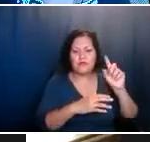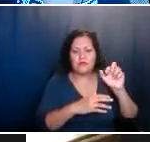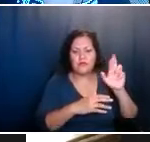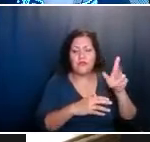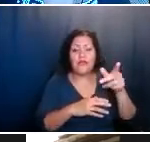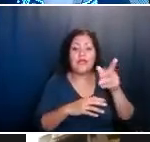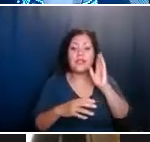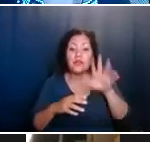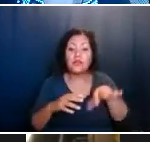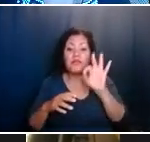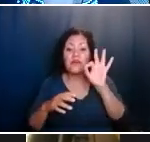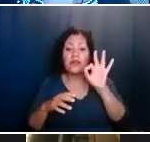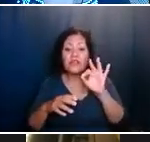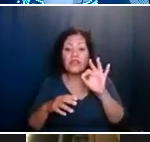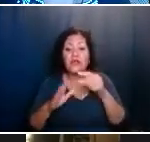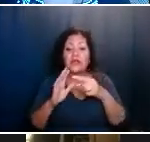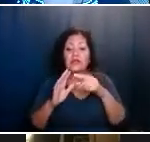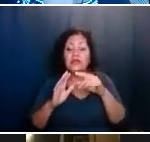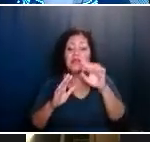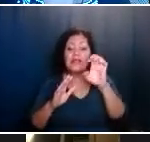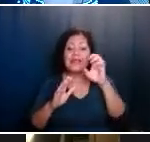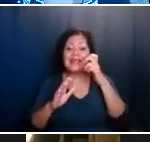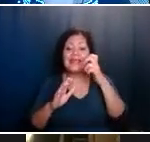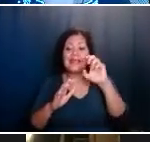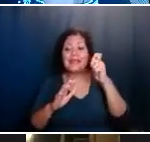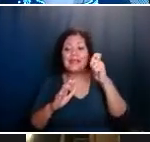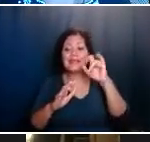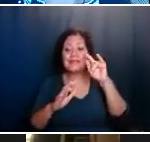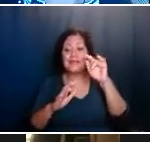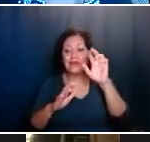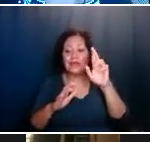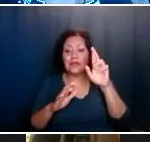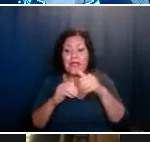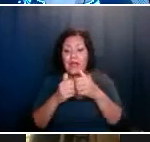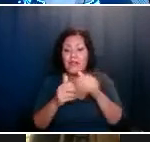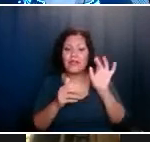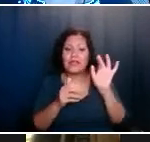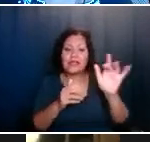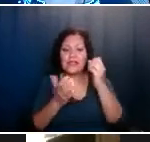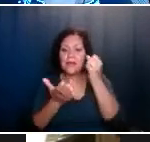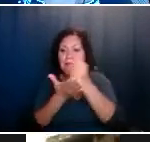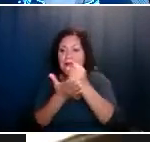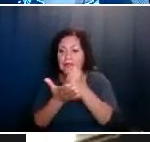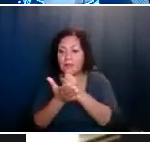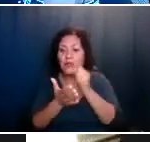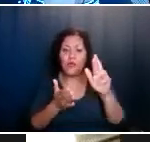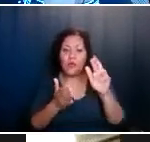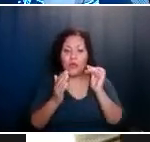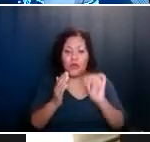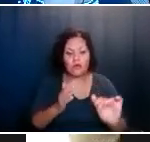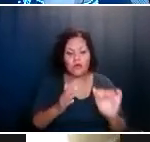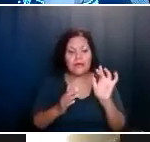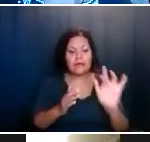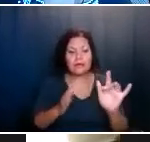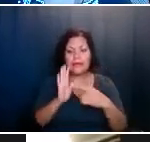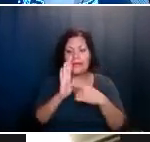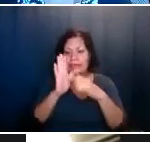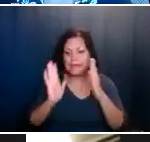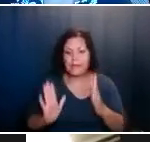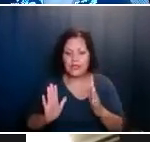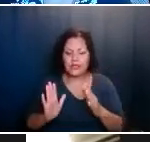your passport or your exhibitor tab down here in order to interact with the exhibitor. Your